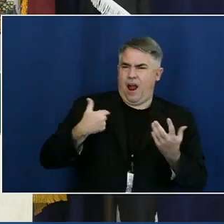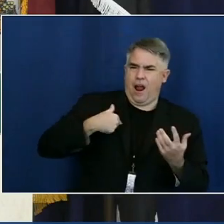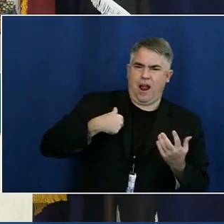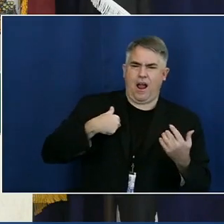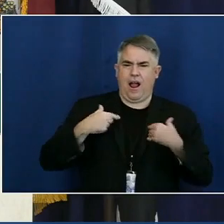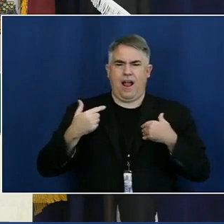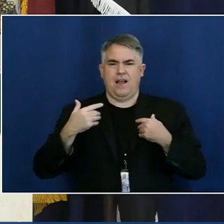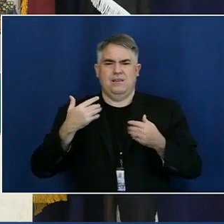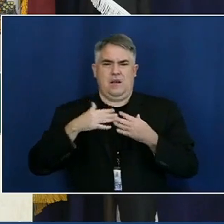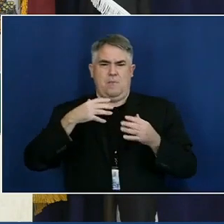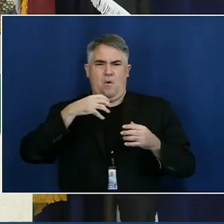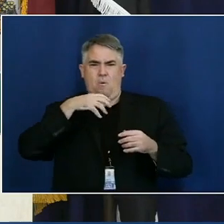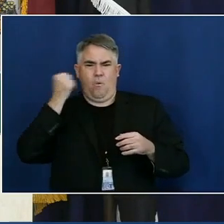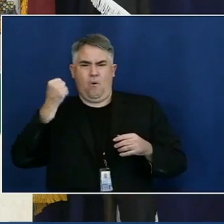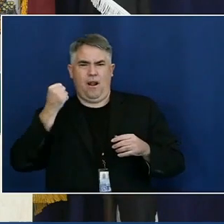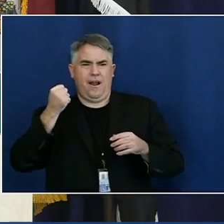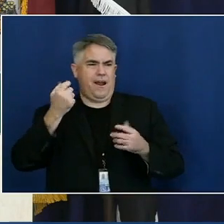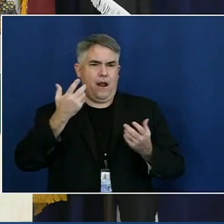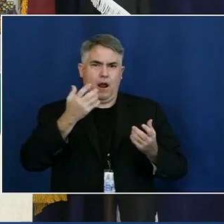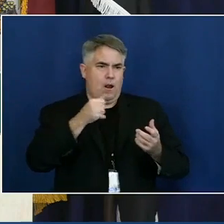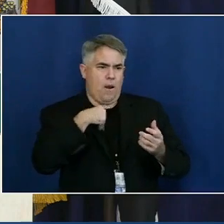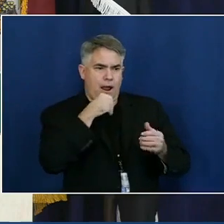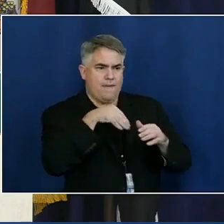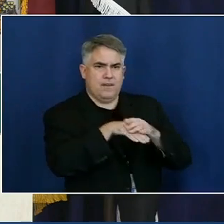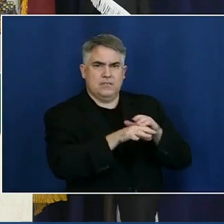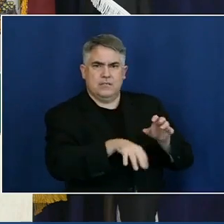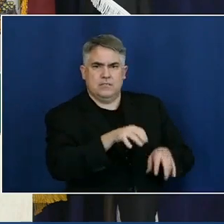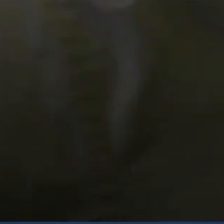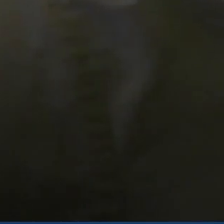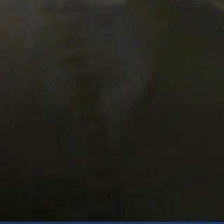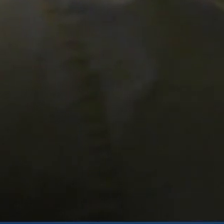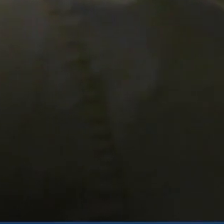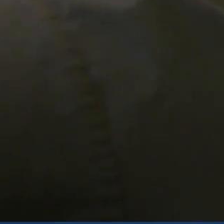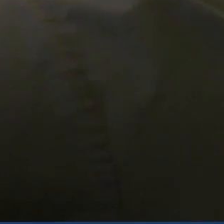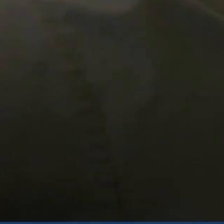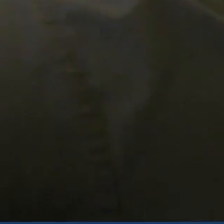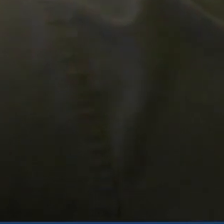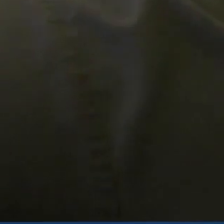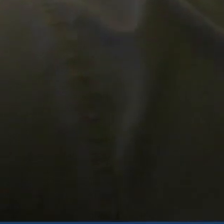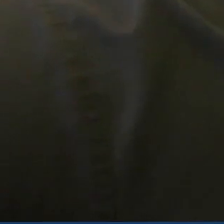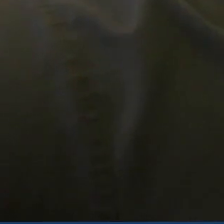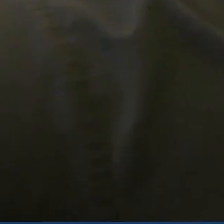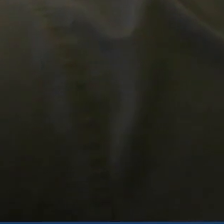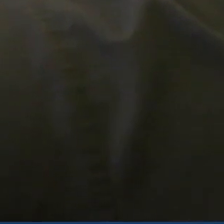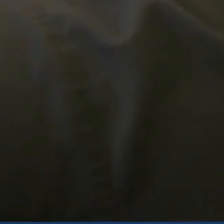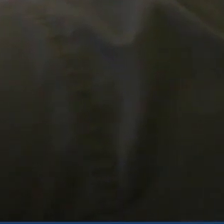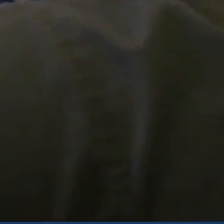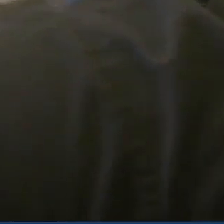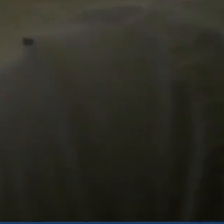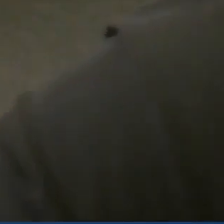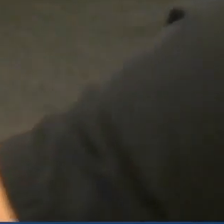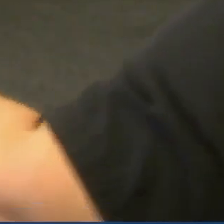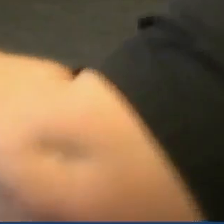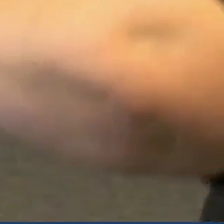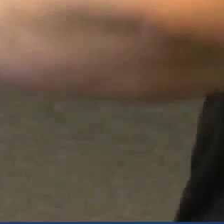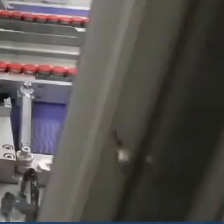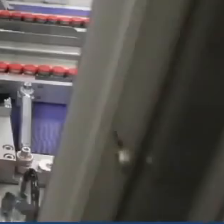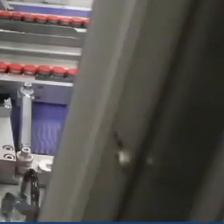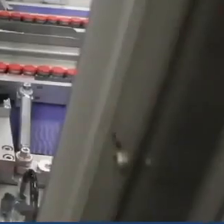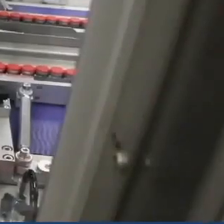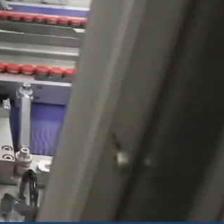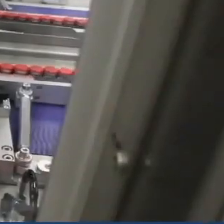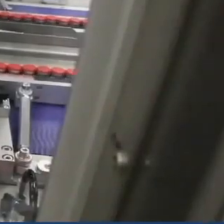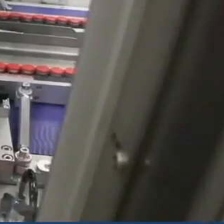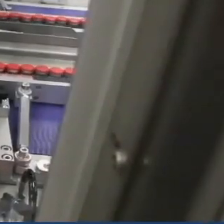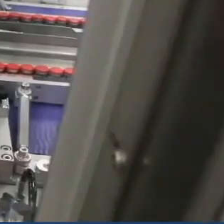language barriers, access to transportation for so many of them. To help they're launching a pilot program aimed at making things